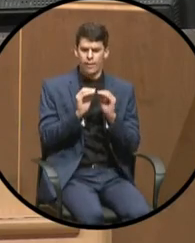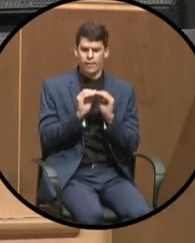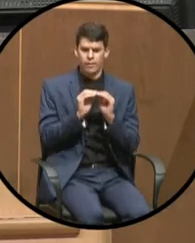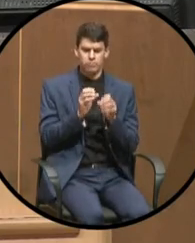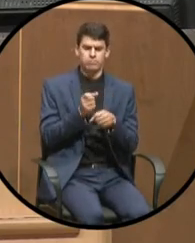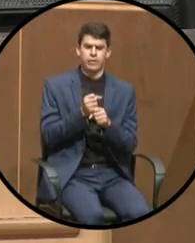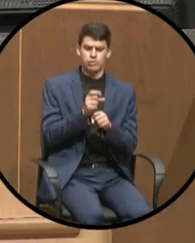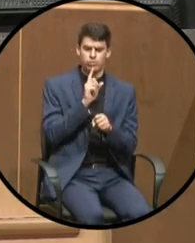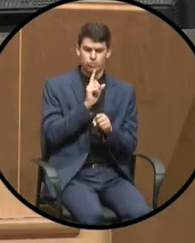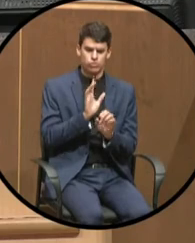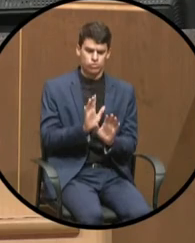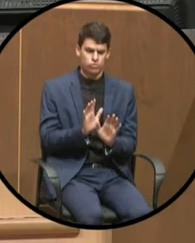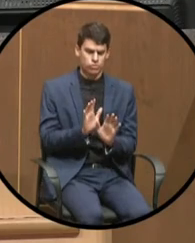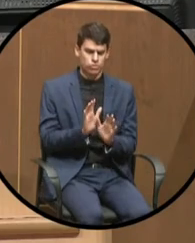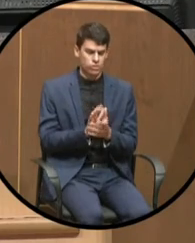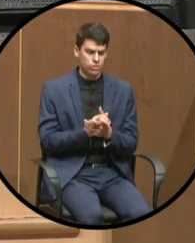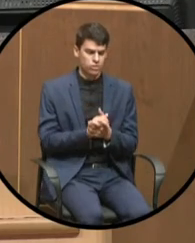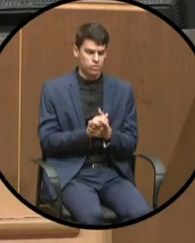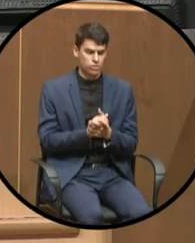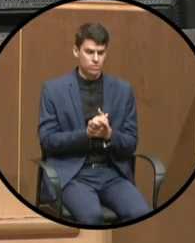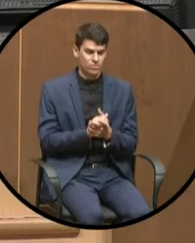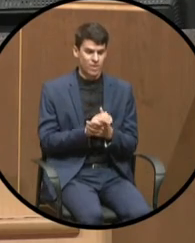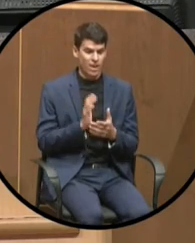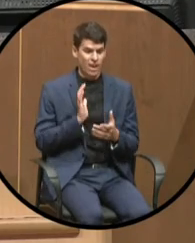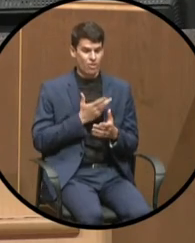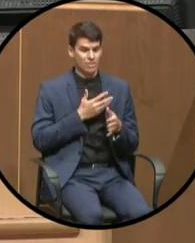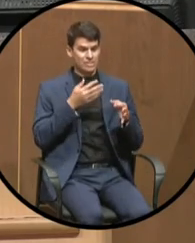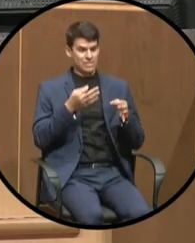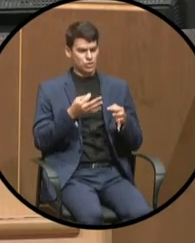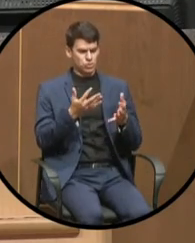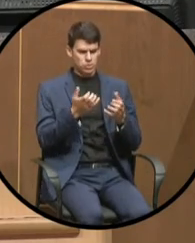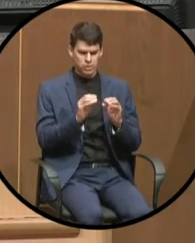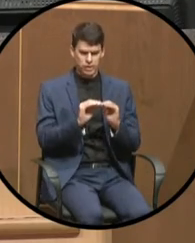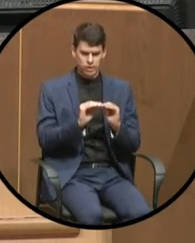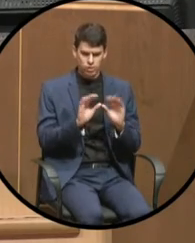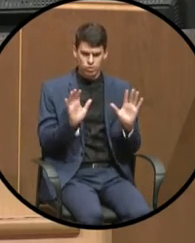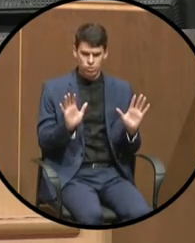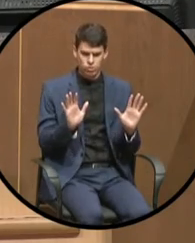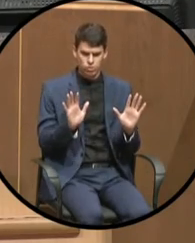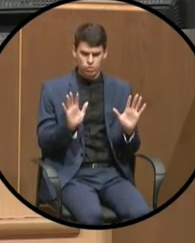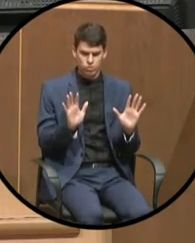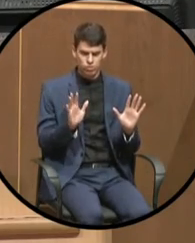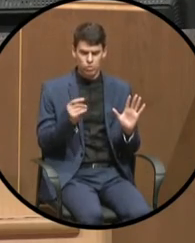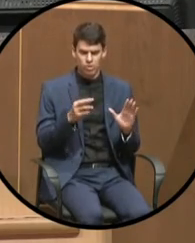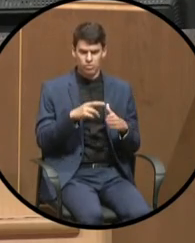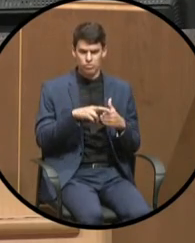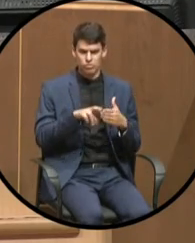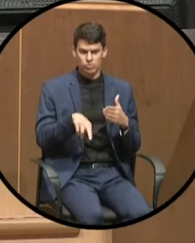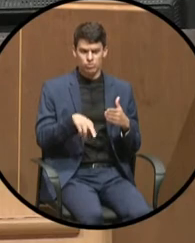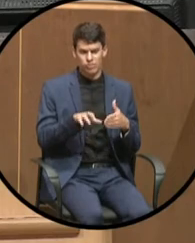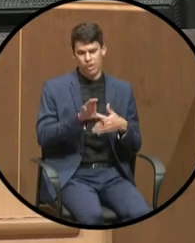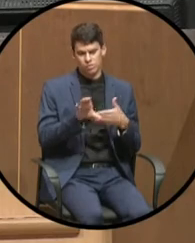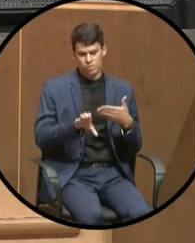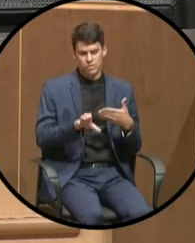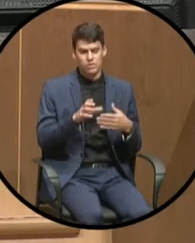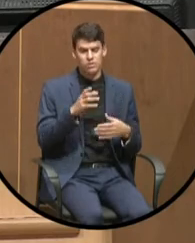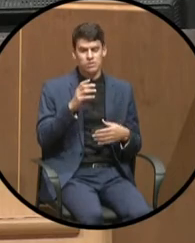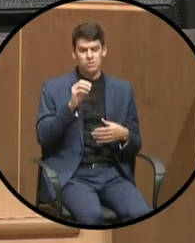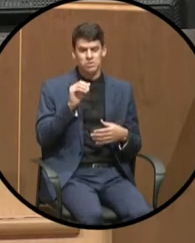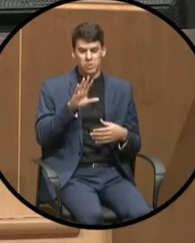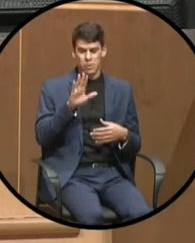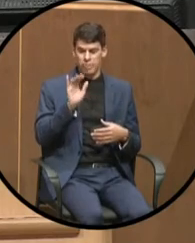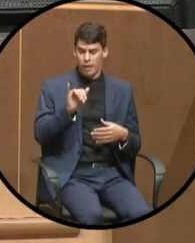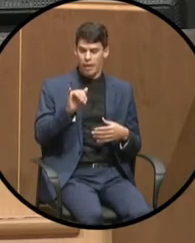I just want to make sure, as whatever decision we make, that we're clear about the ramifications. So the idea that